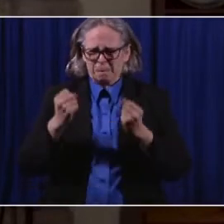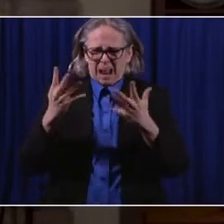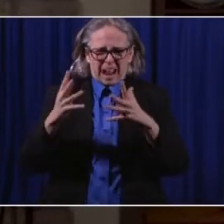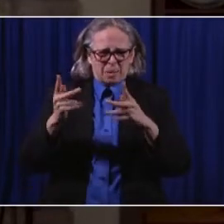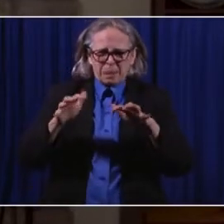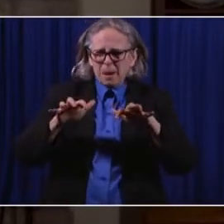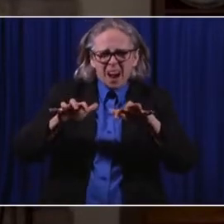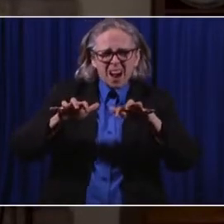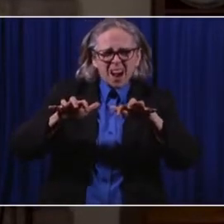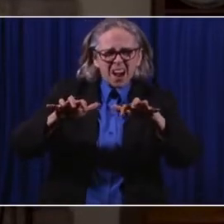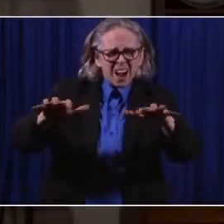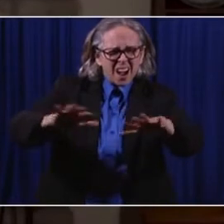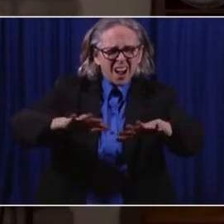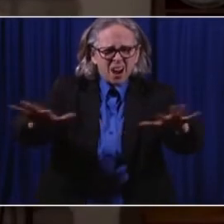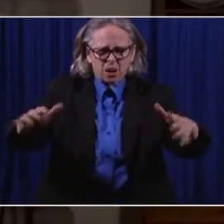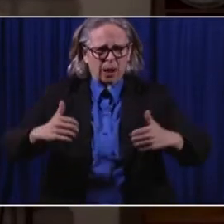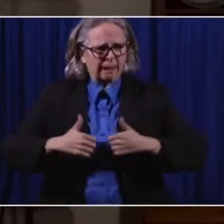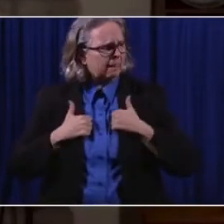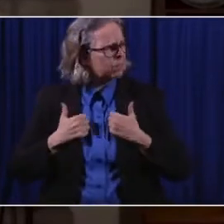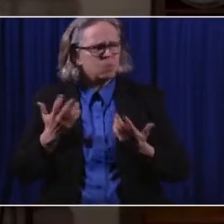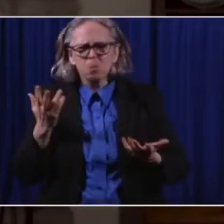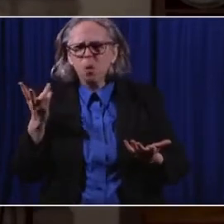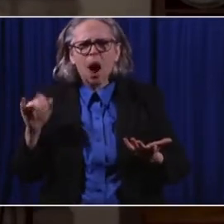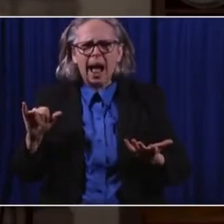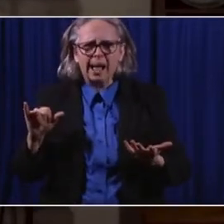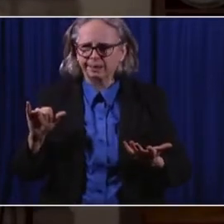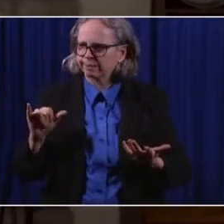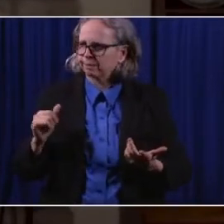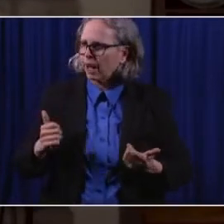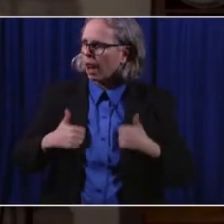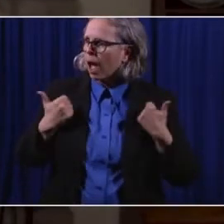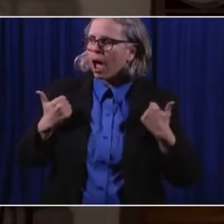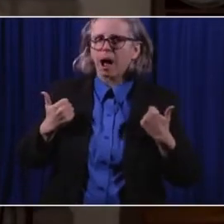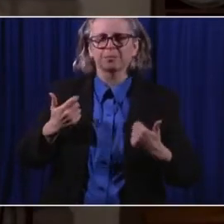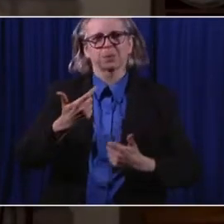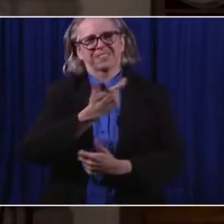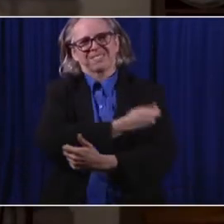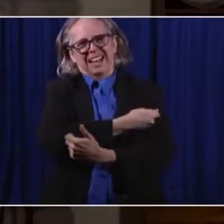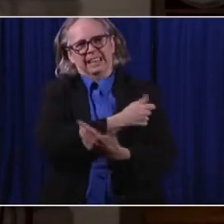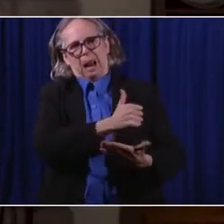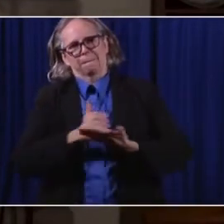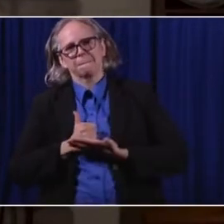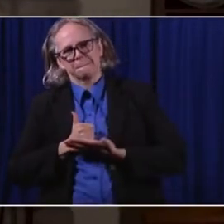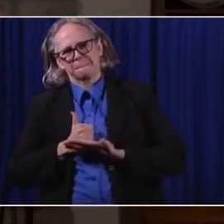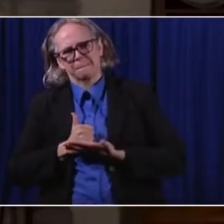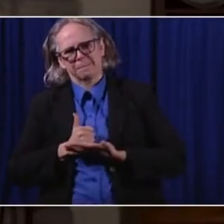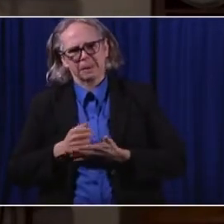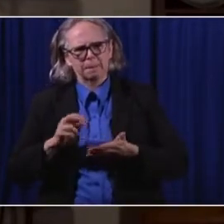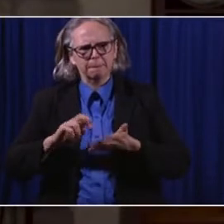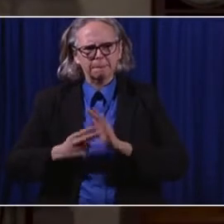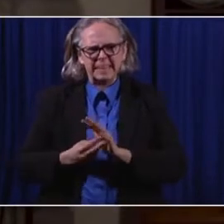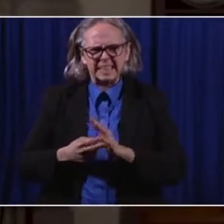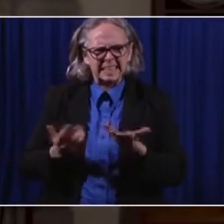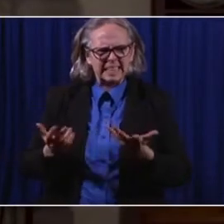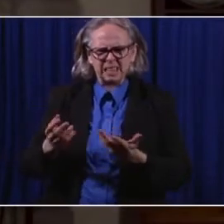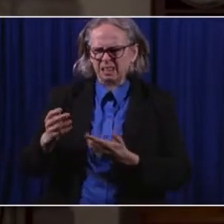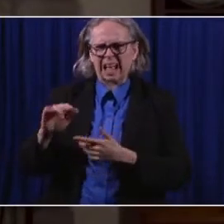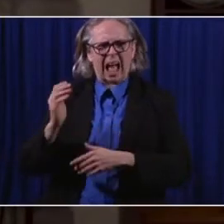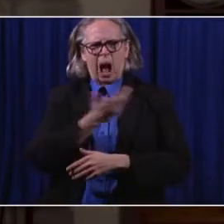will be saved. And we know that there's a moral imperative to get this out just as